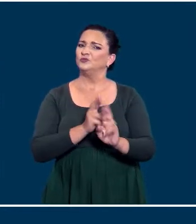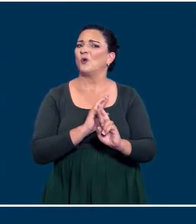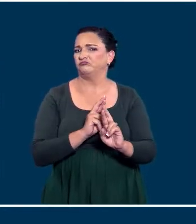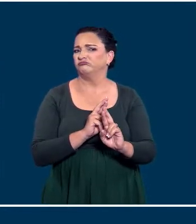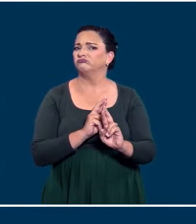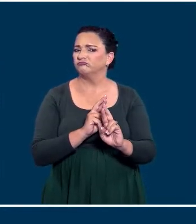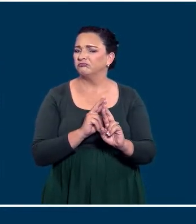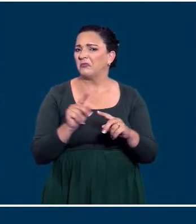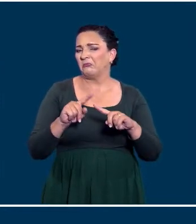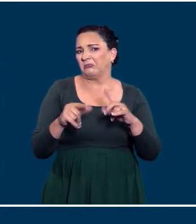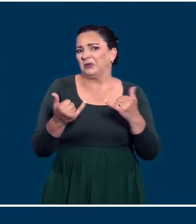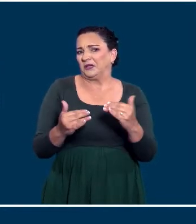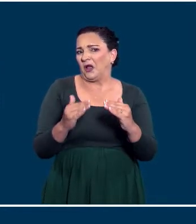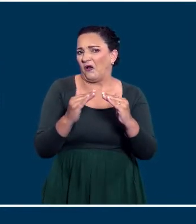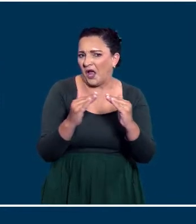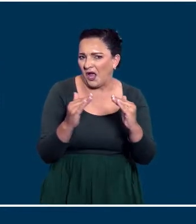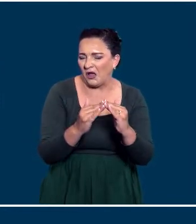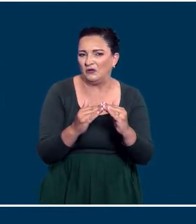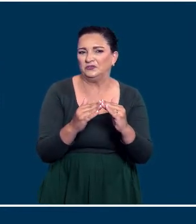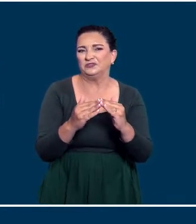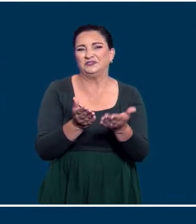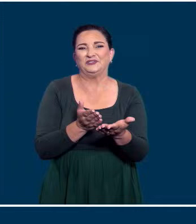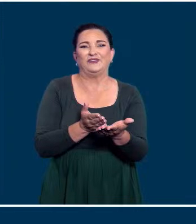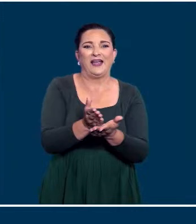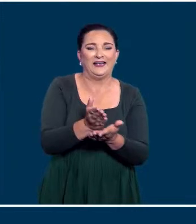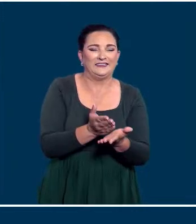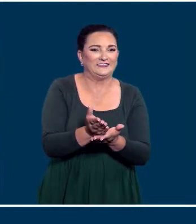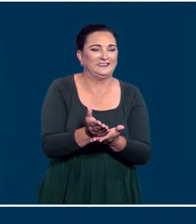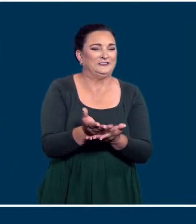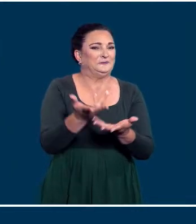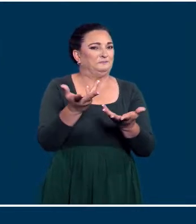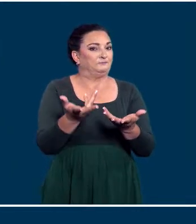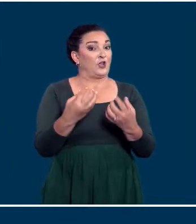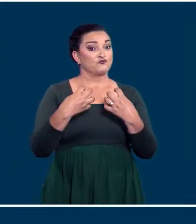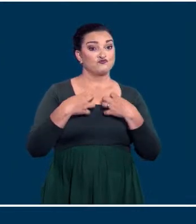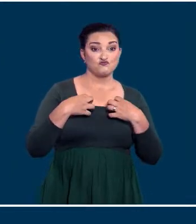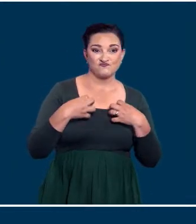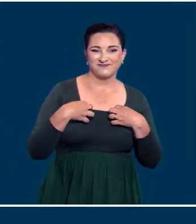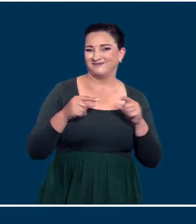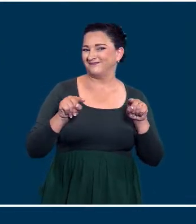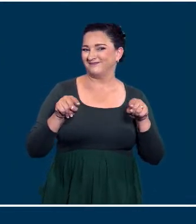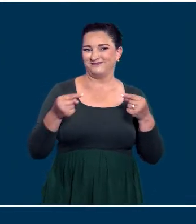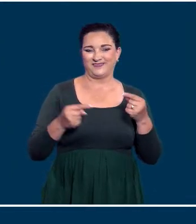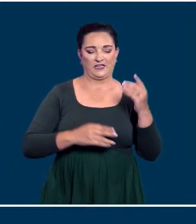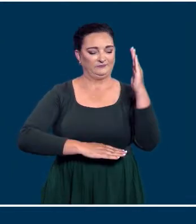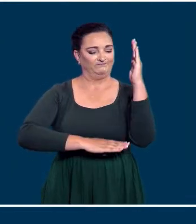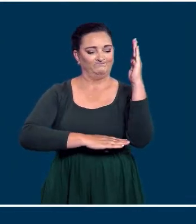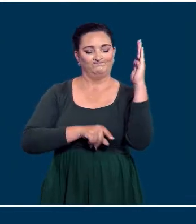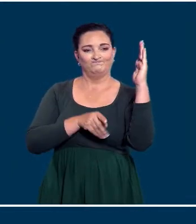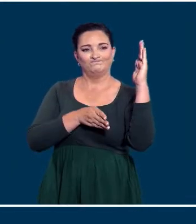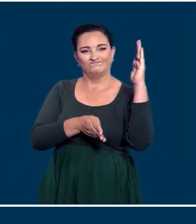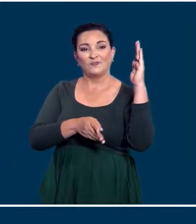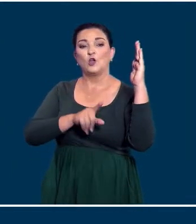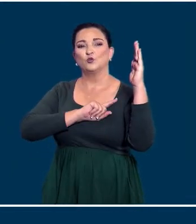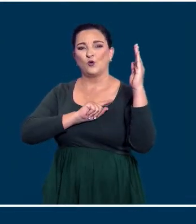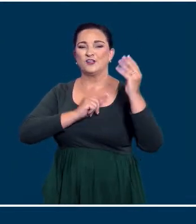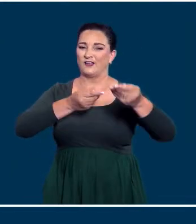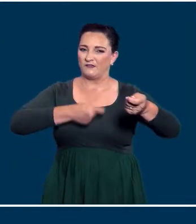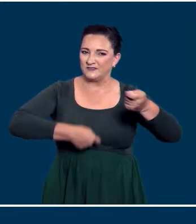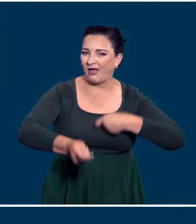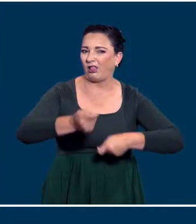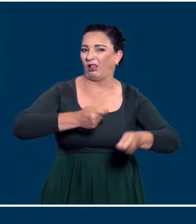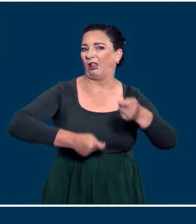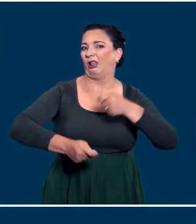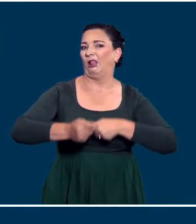income and access to credit. I'll show you that just now, by boosting real retail sales. And that's that